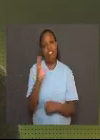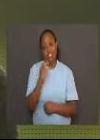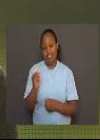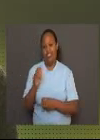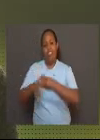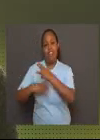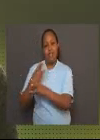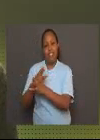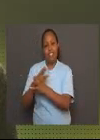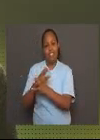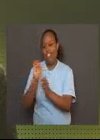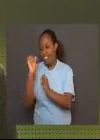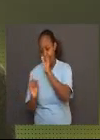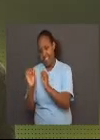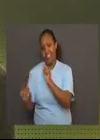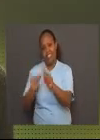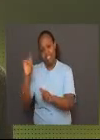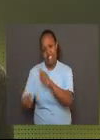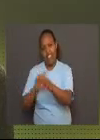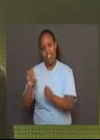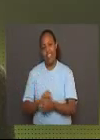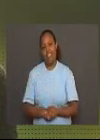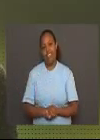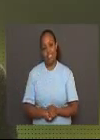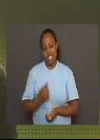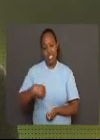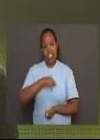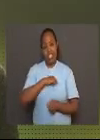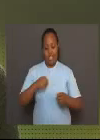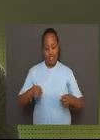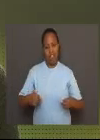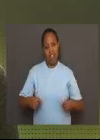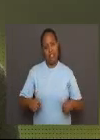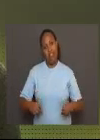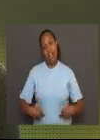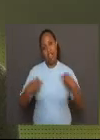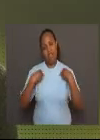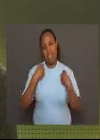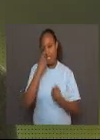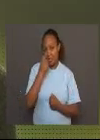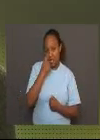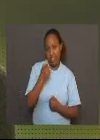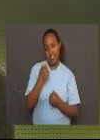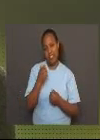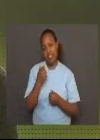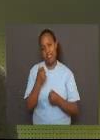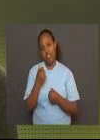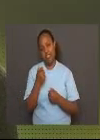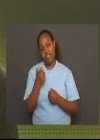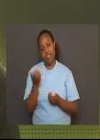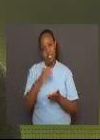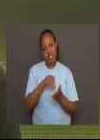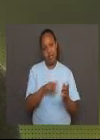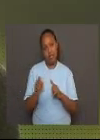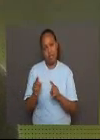earth. We try to fit our life experiences into greater patterns